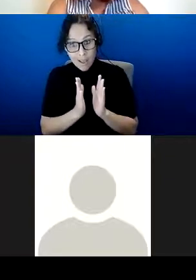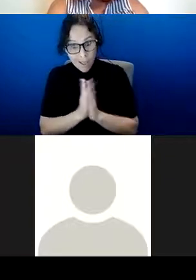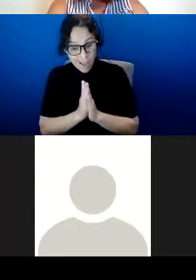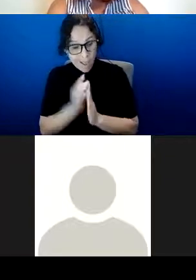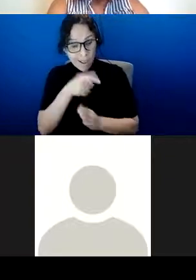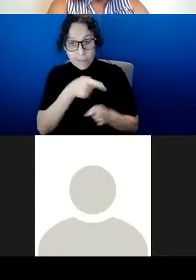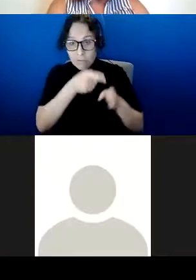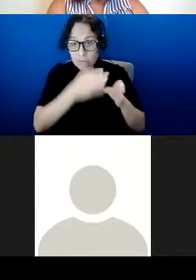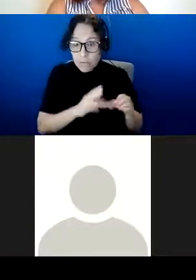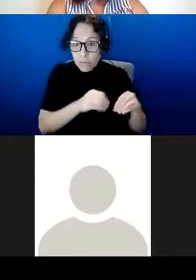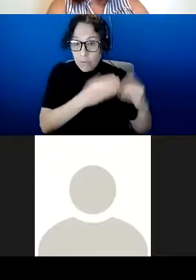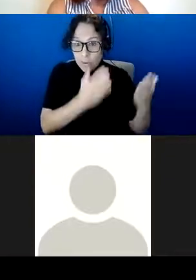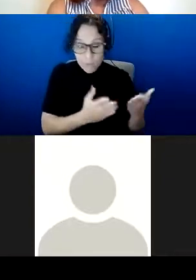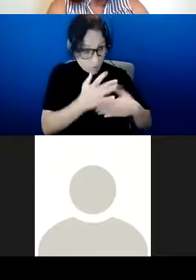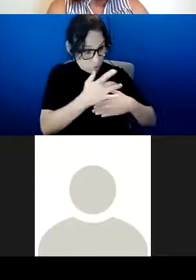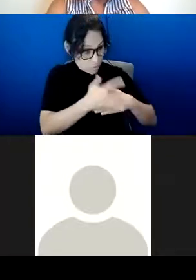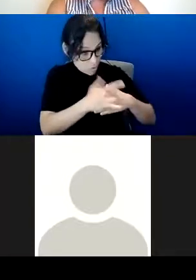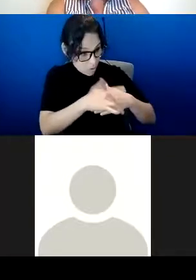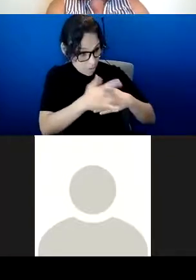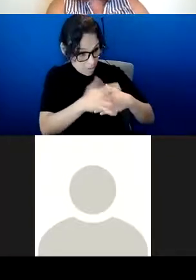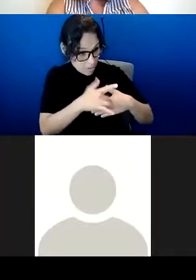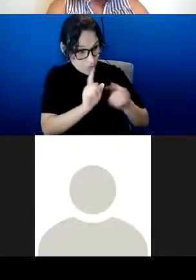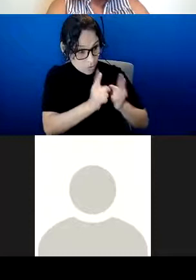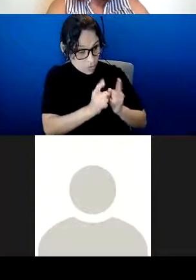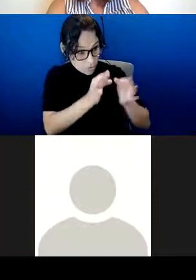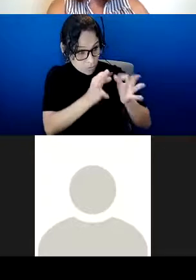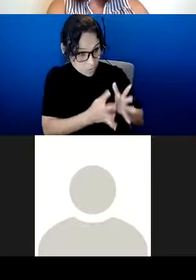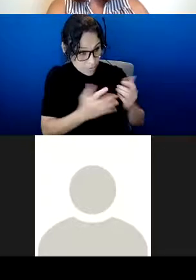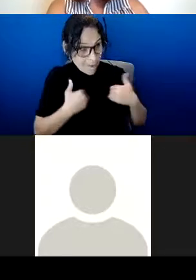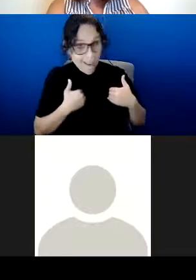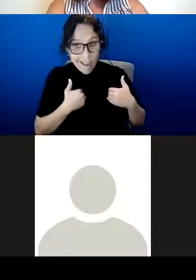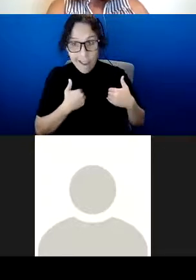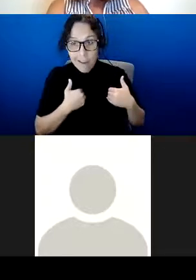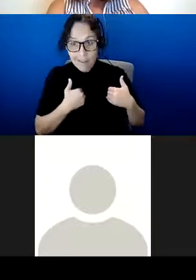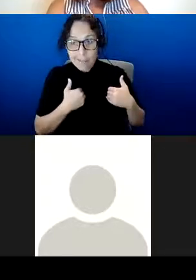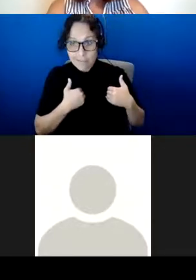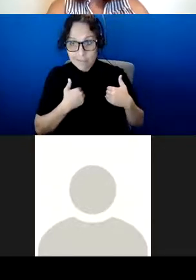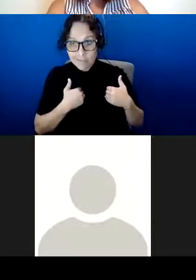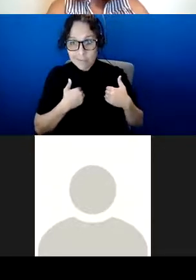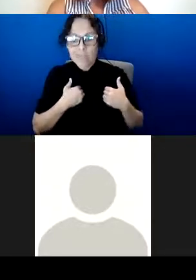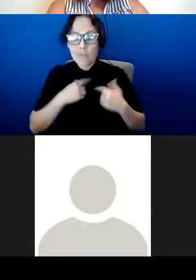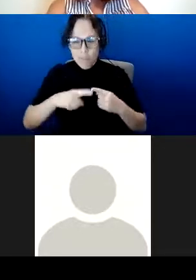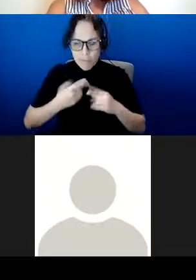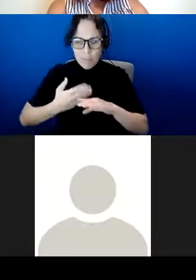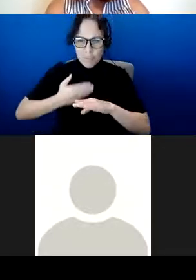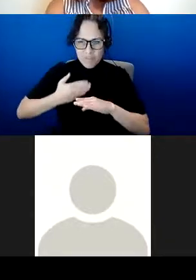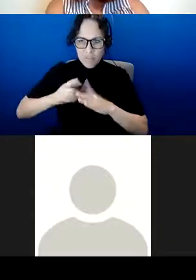translator available as the appointment's beginning, if for some reason we forget to ask when we make the appointment.